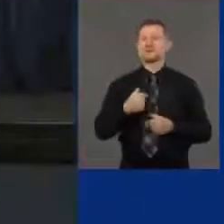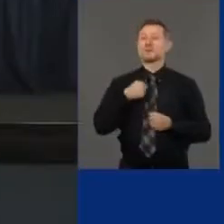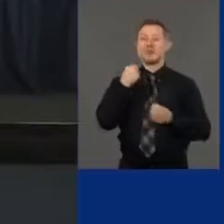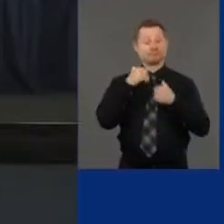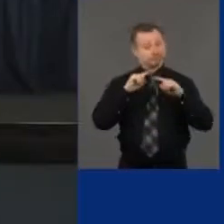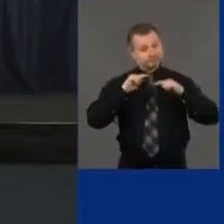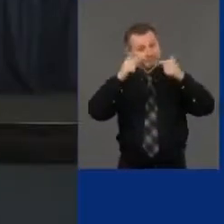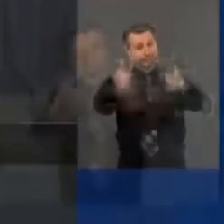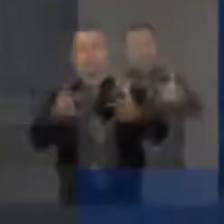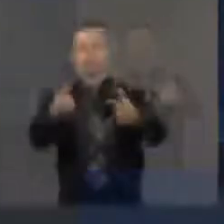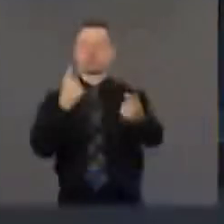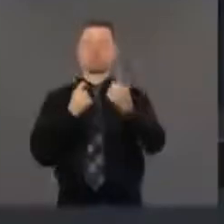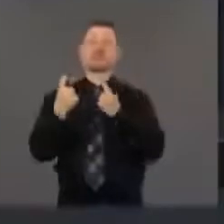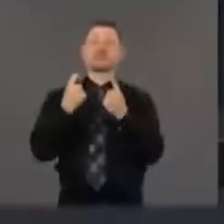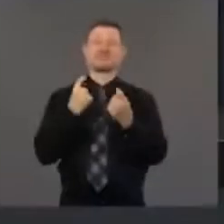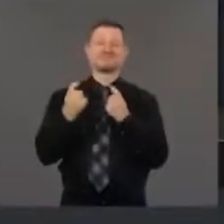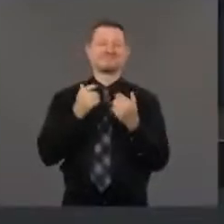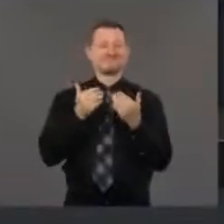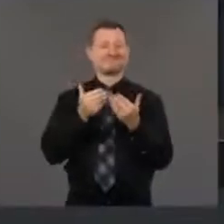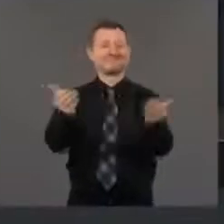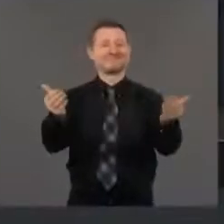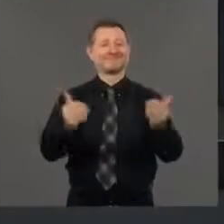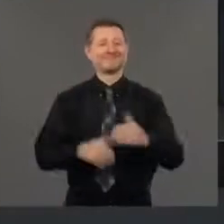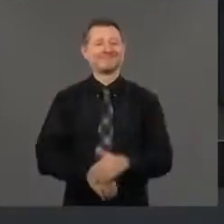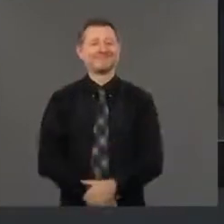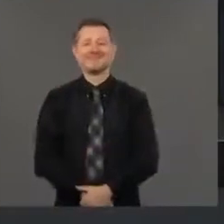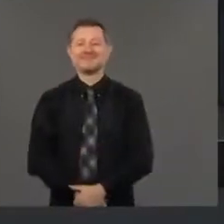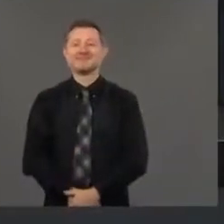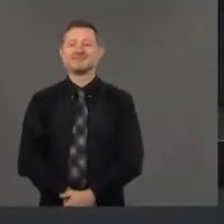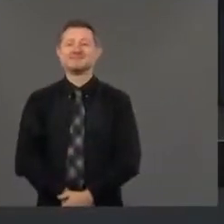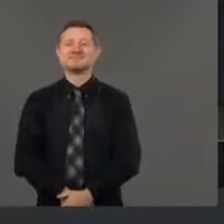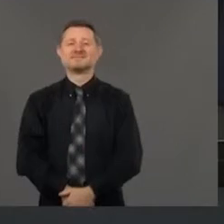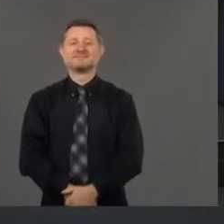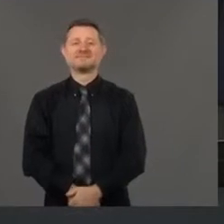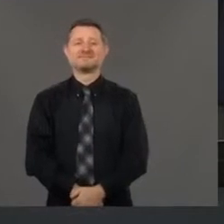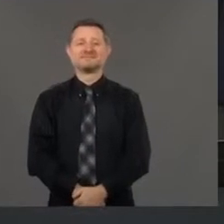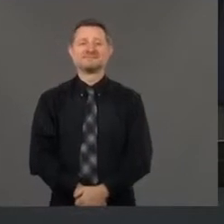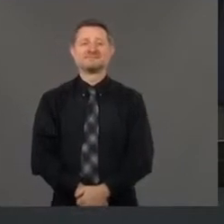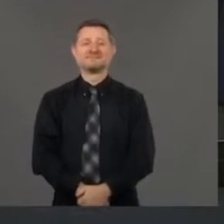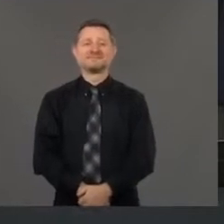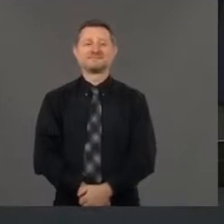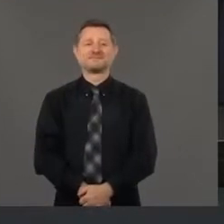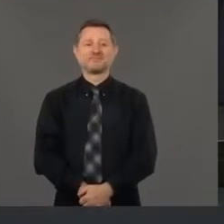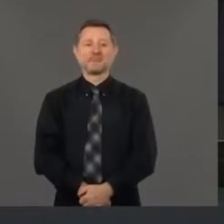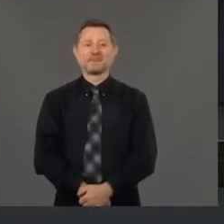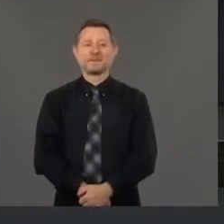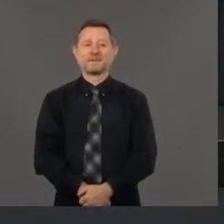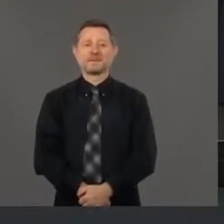questions. First, I thought you had indicated at the end of last week that you yourself might travel to some of the other states